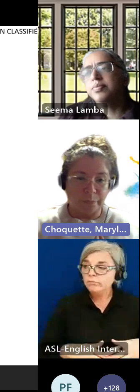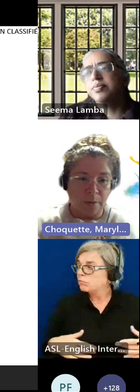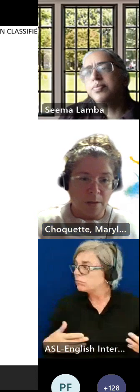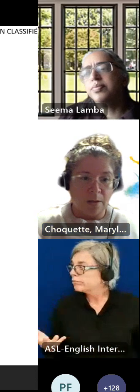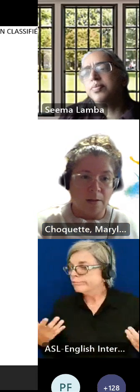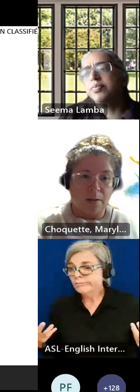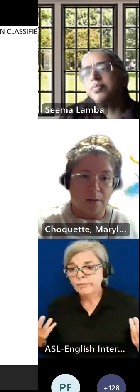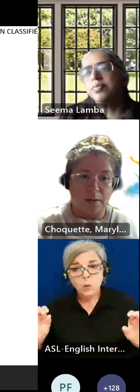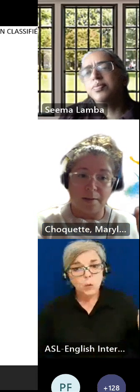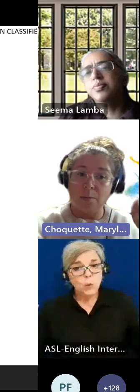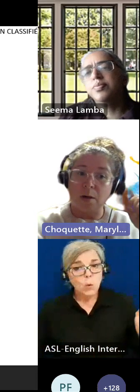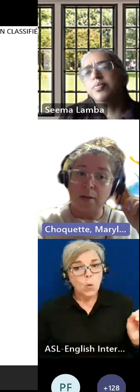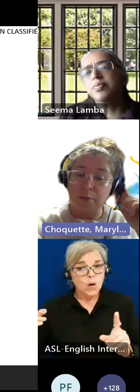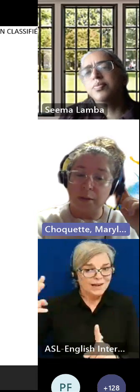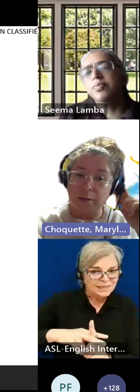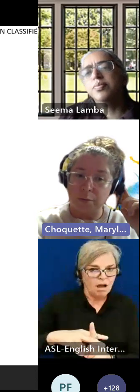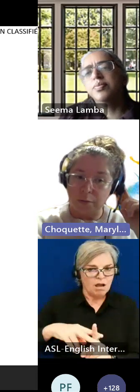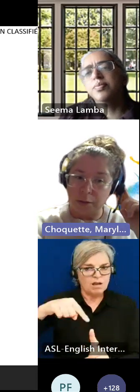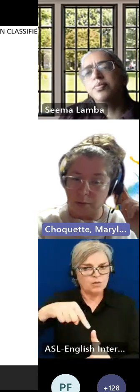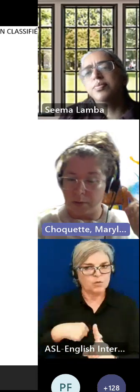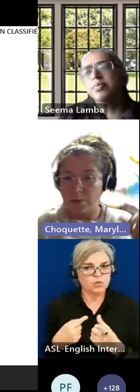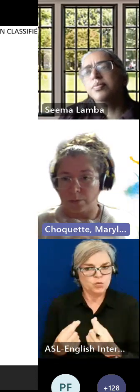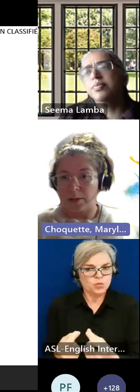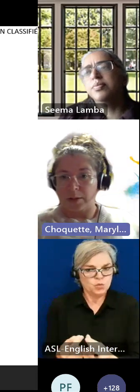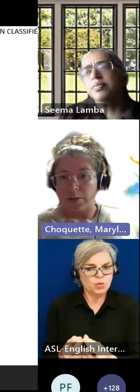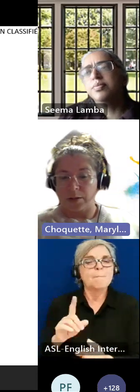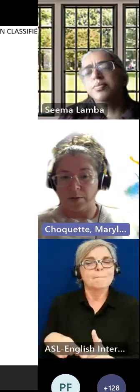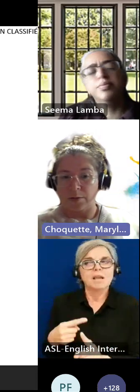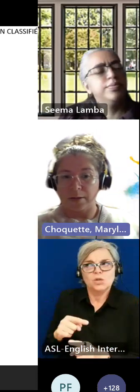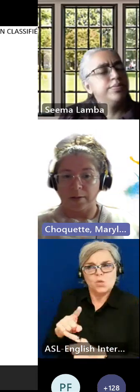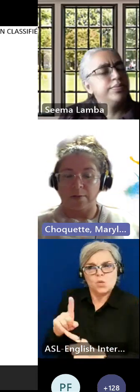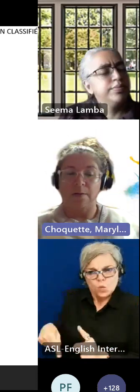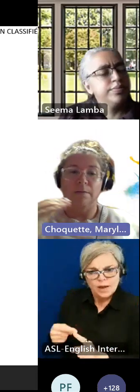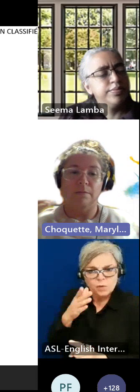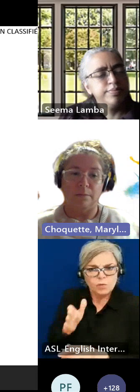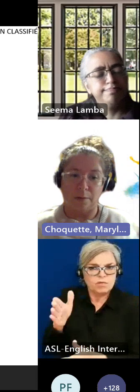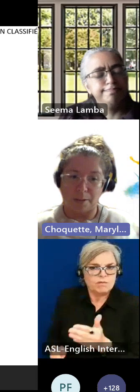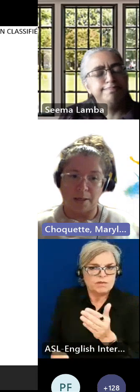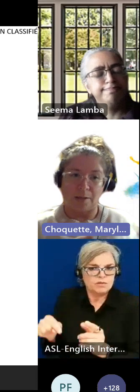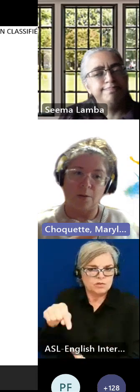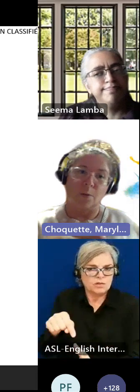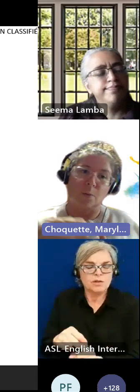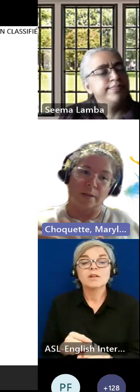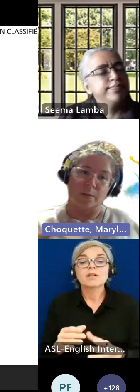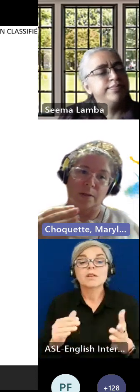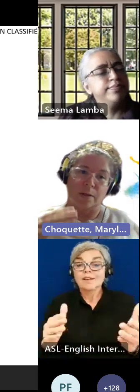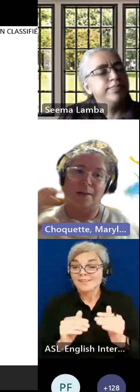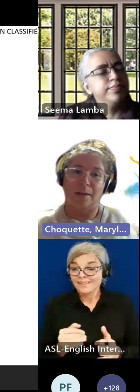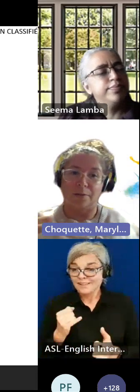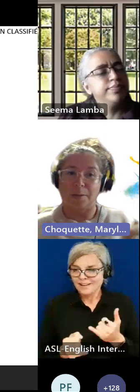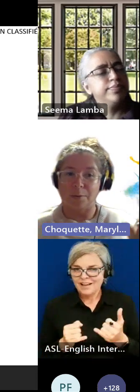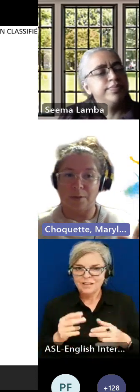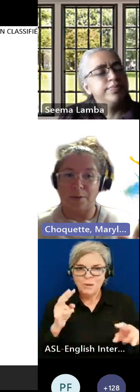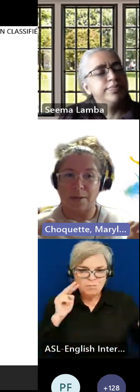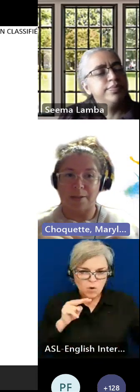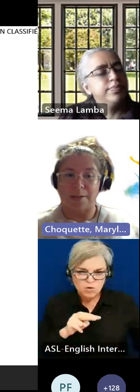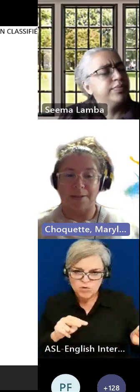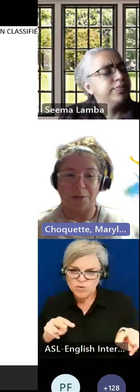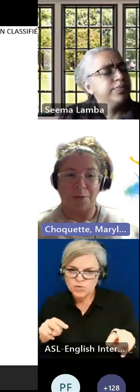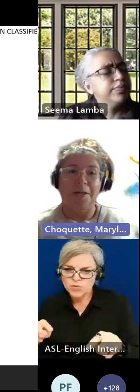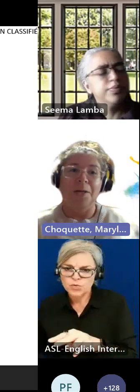by. And then monitoring and revision. So really you need to look at the plan once within the lifetime